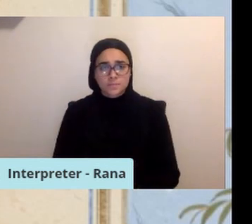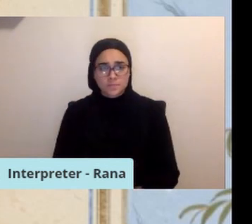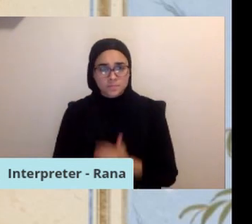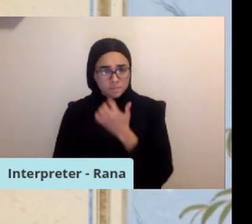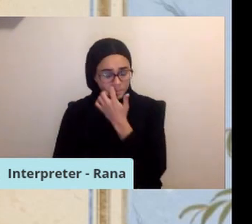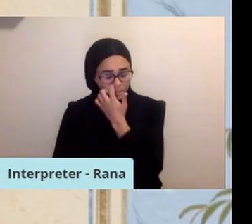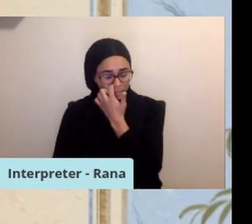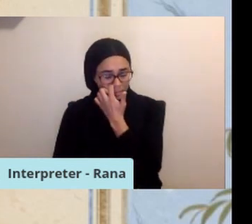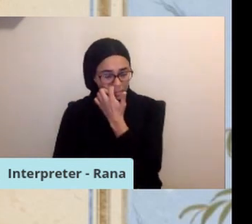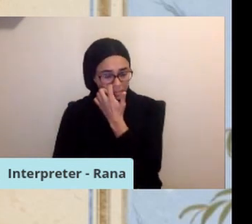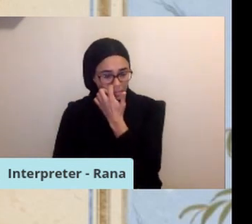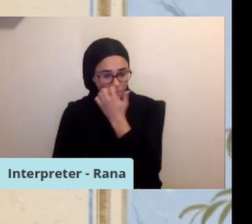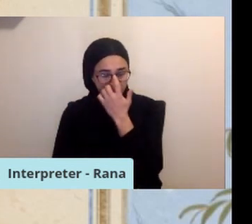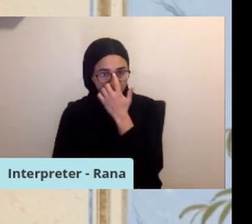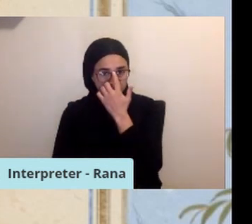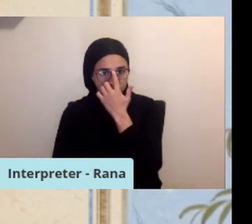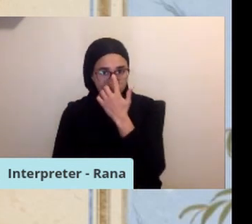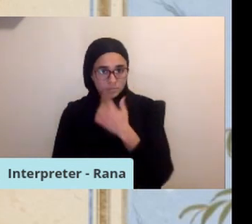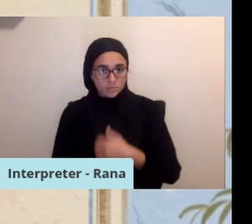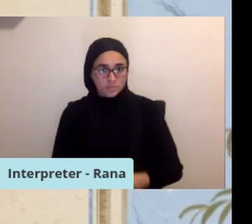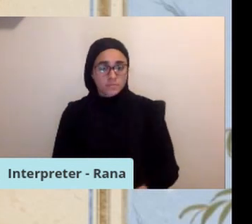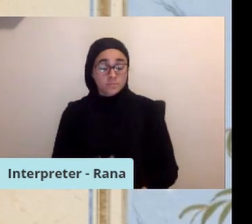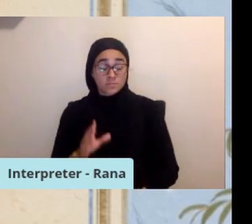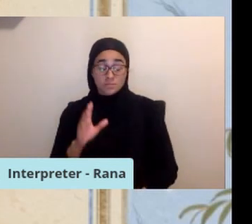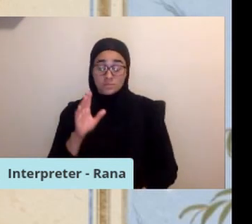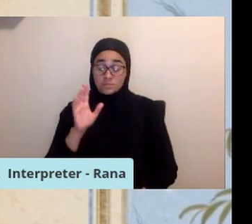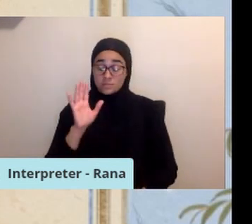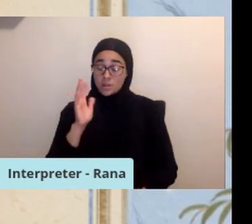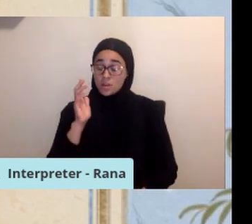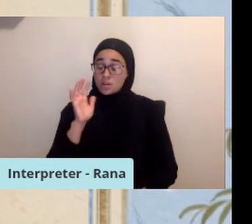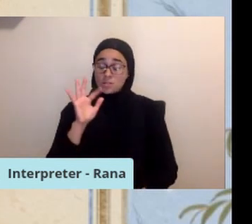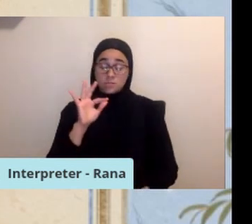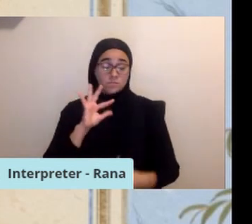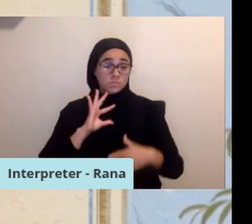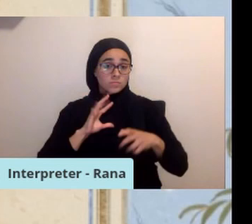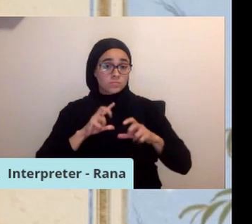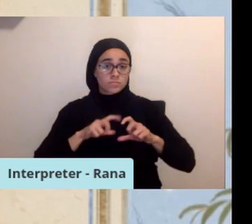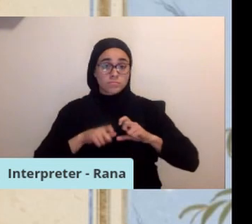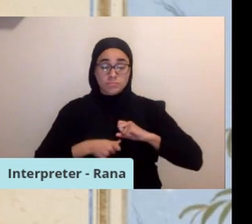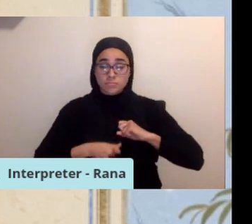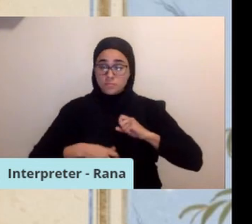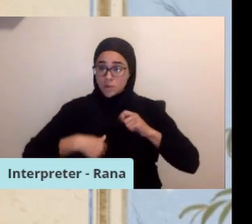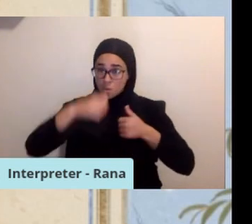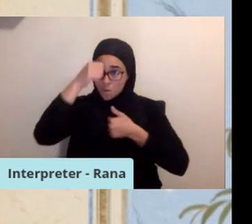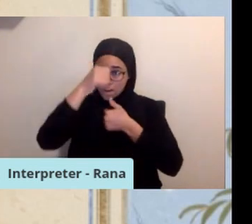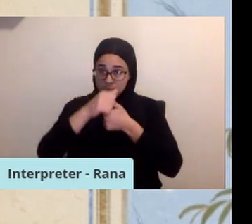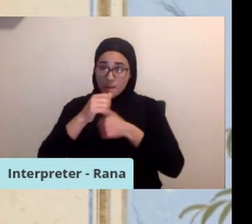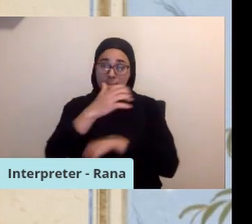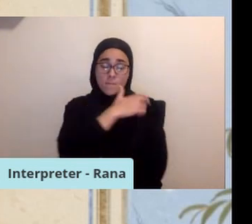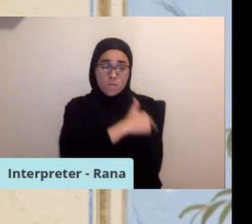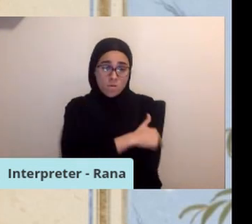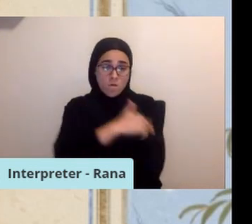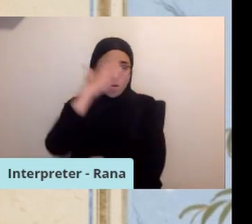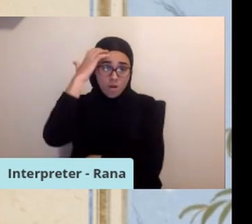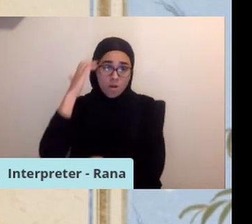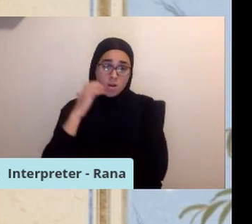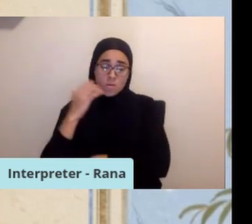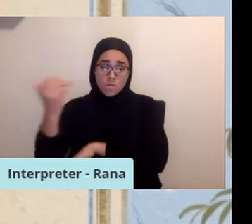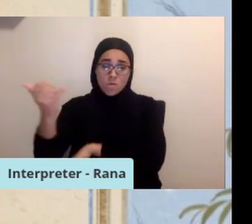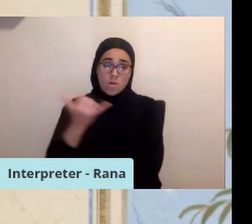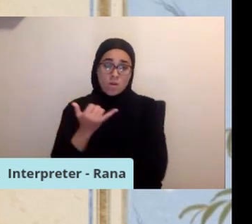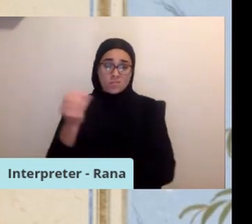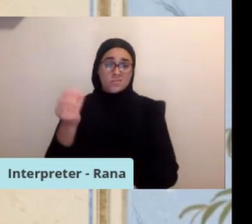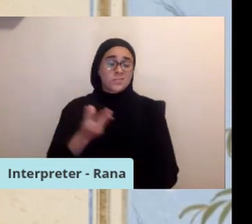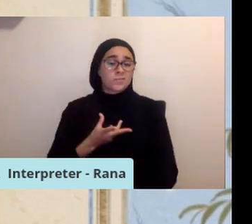What was pretty, was devastating. I remember getting the call from the hospitalist saying that they couldn't find